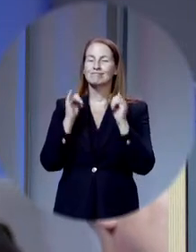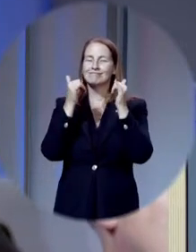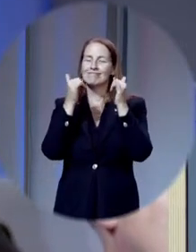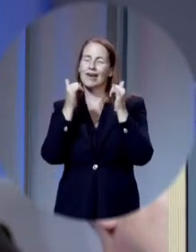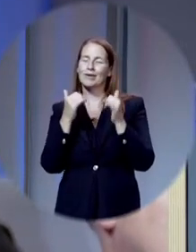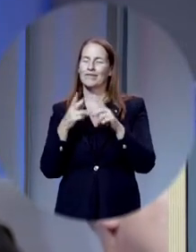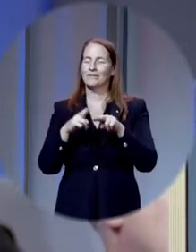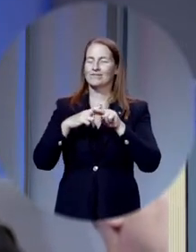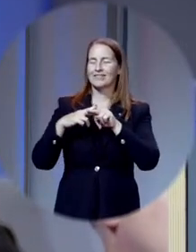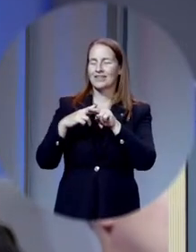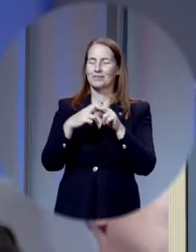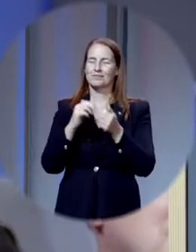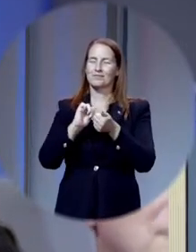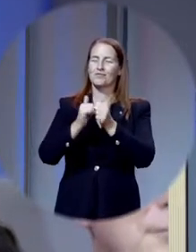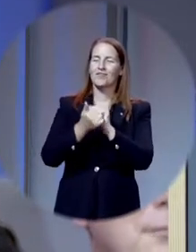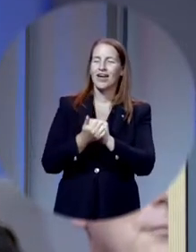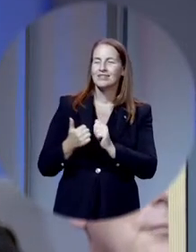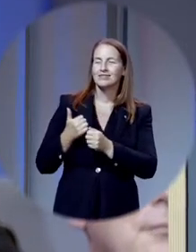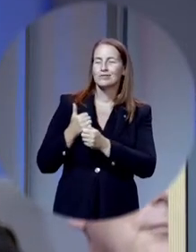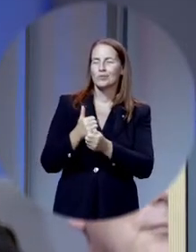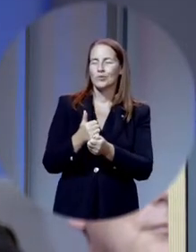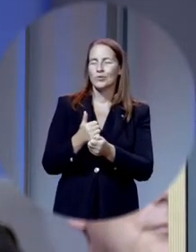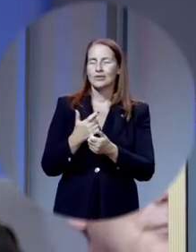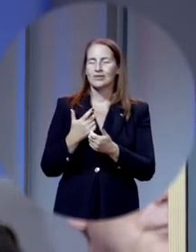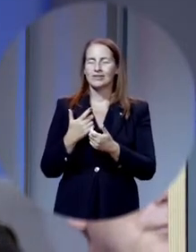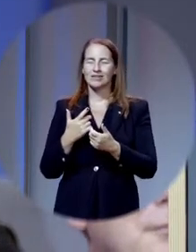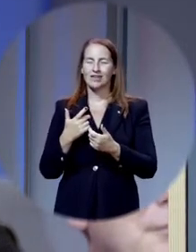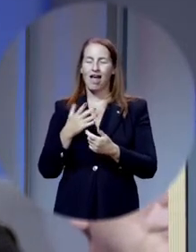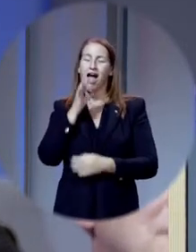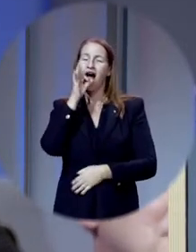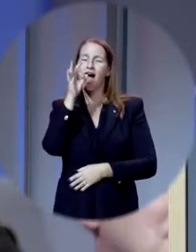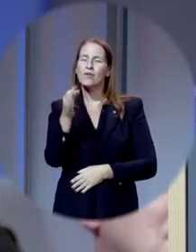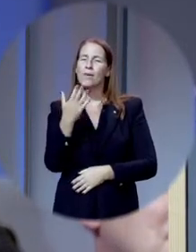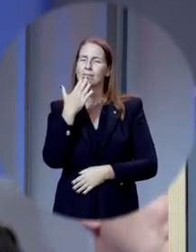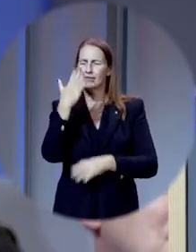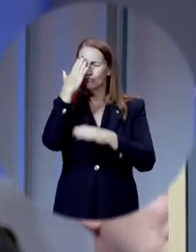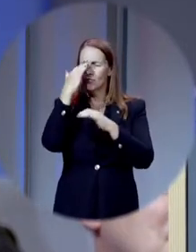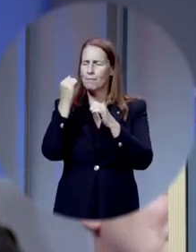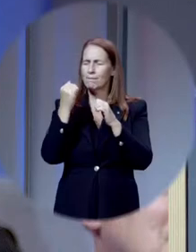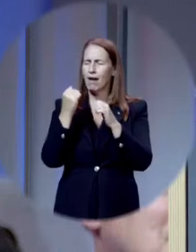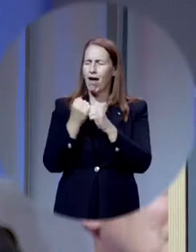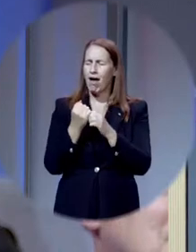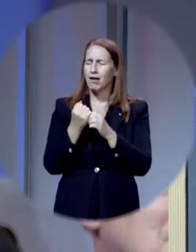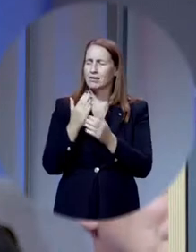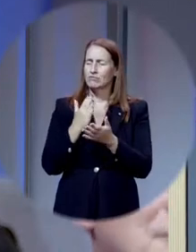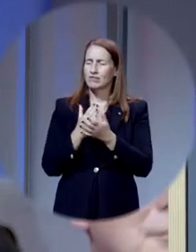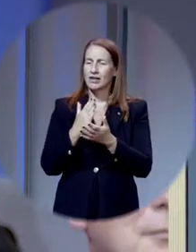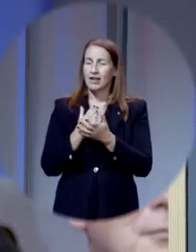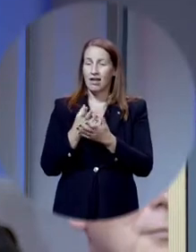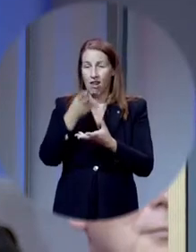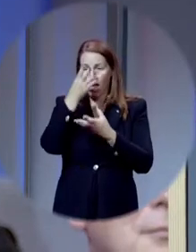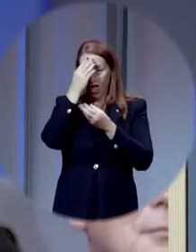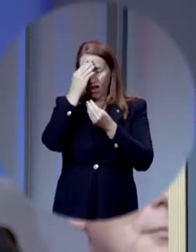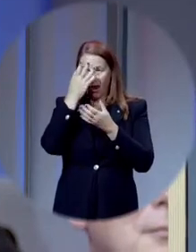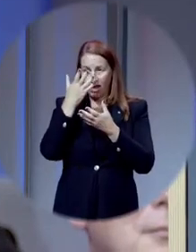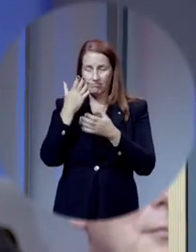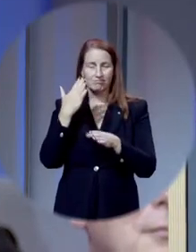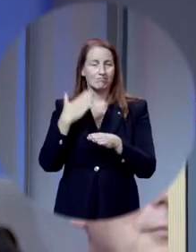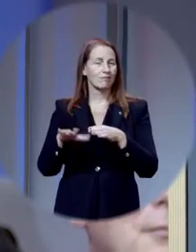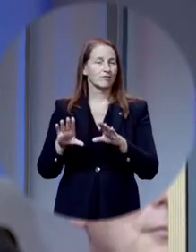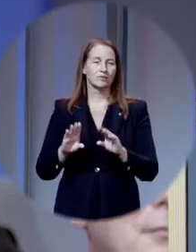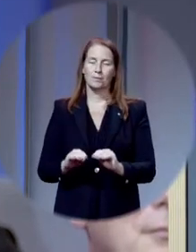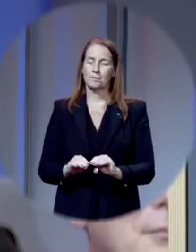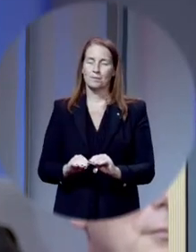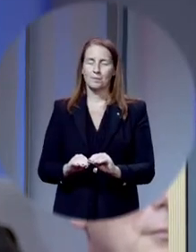families and your friends and supporters, I also ask you to reflect on the fact that none of us ever stops